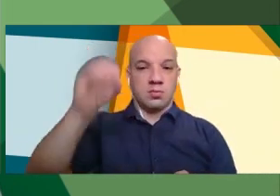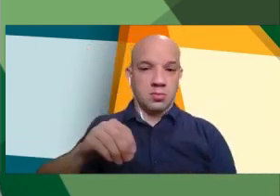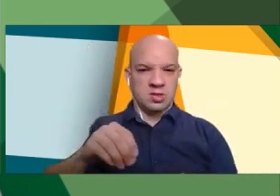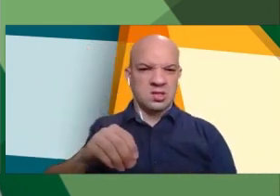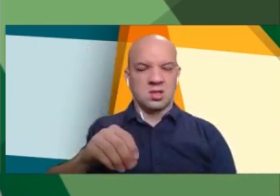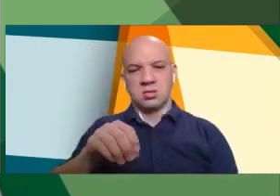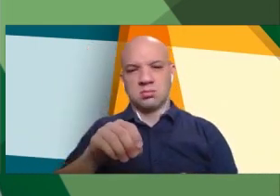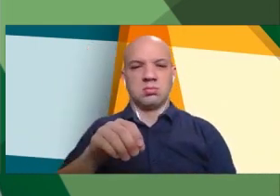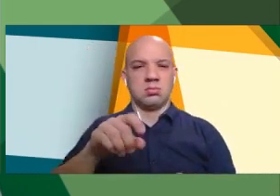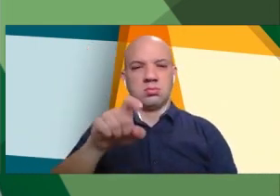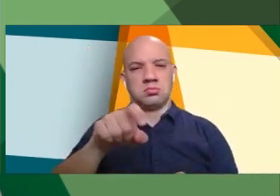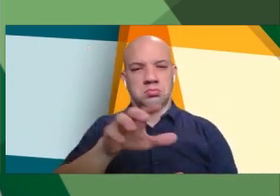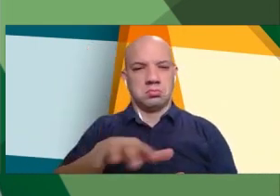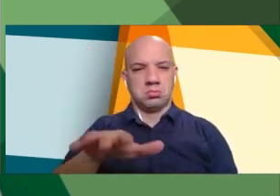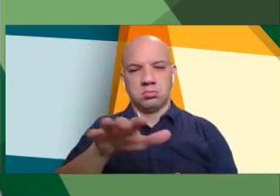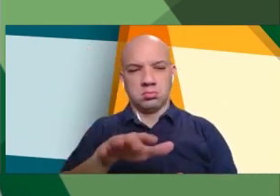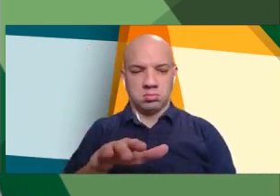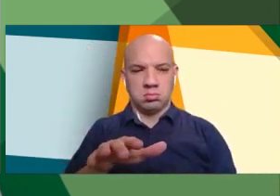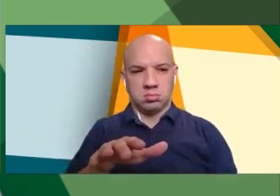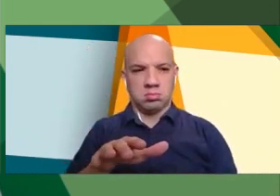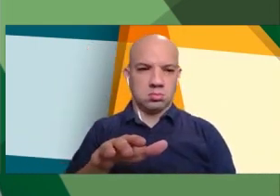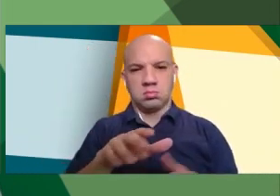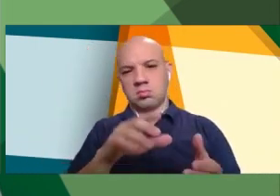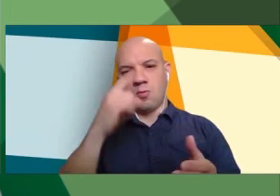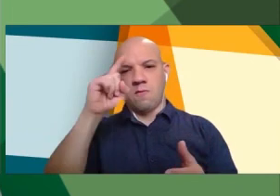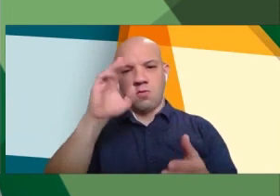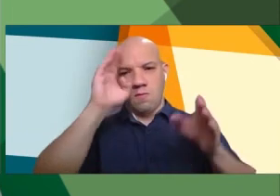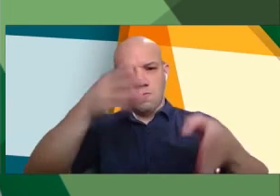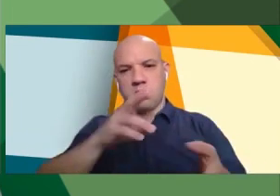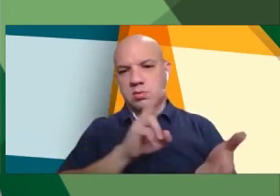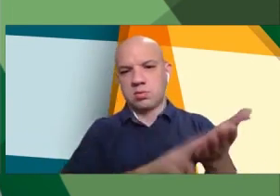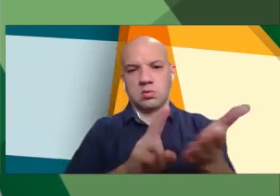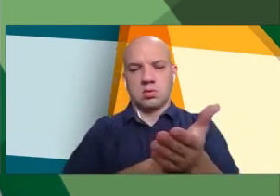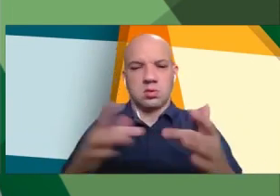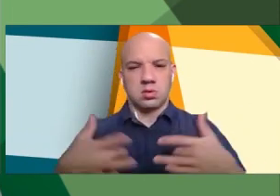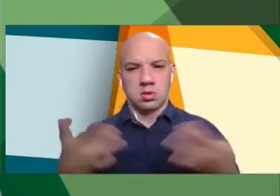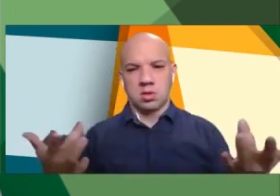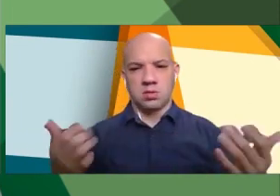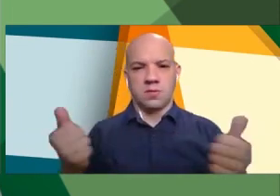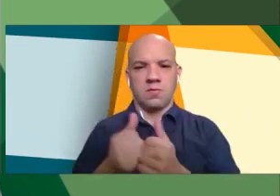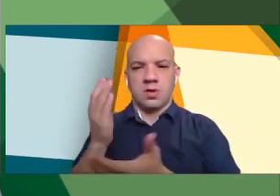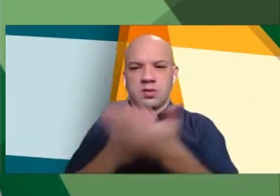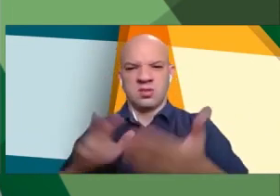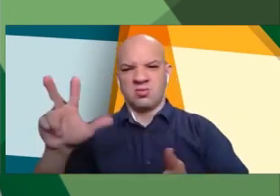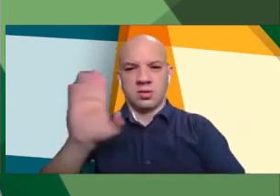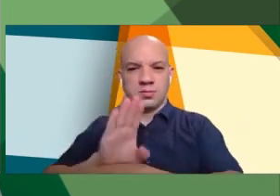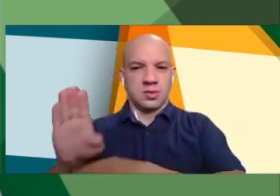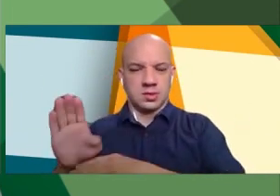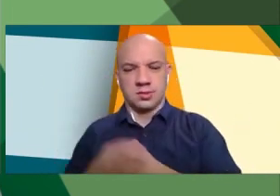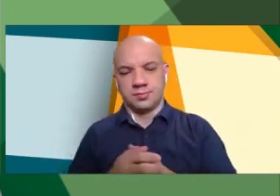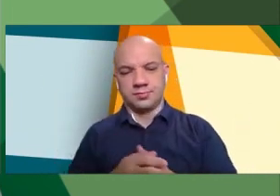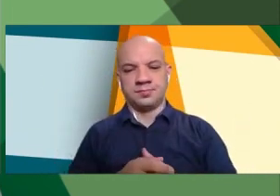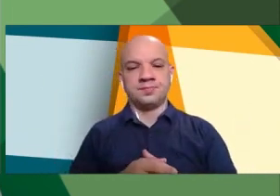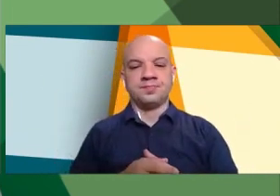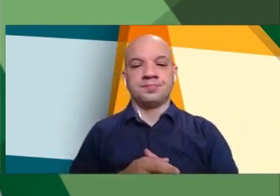directly to contract activities with Section 3 businesses.